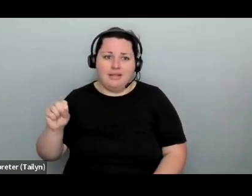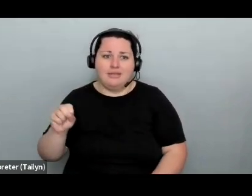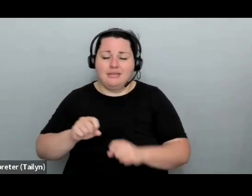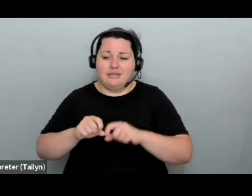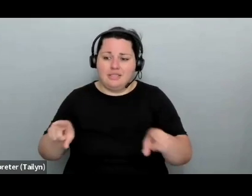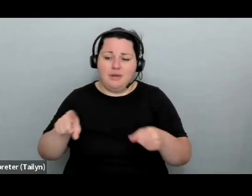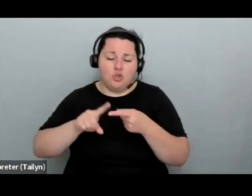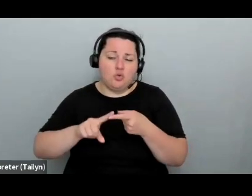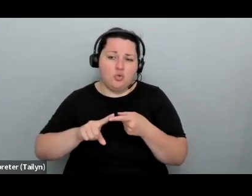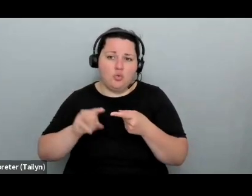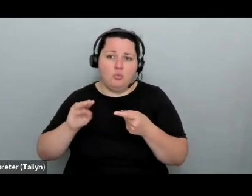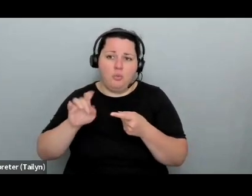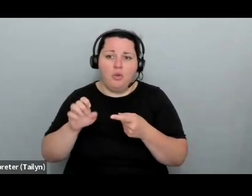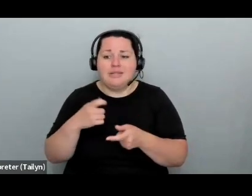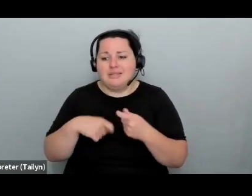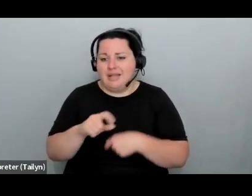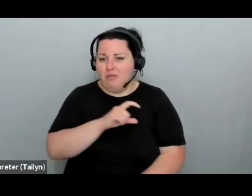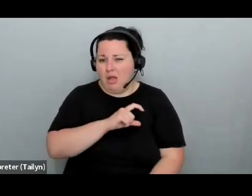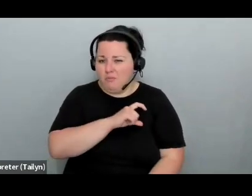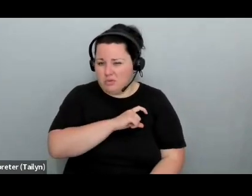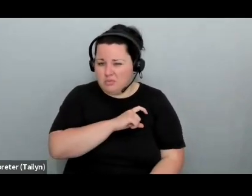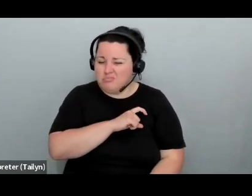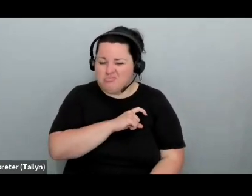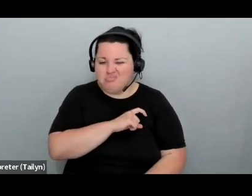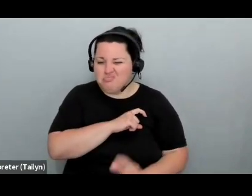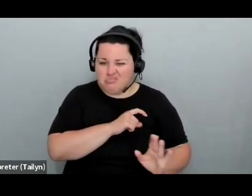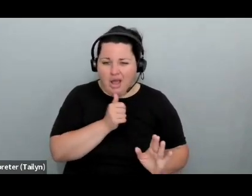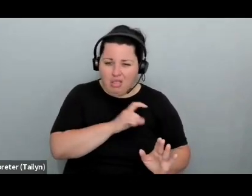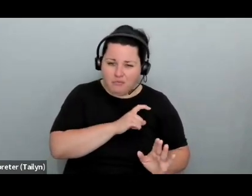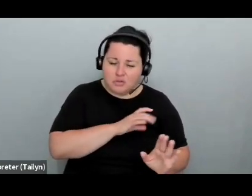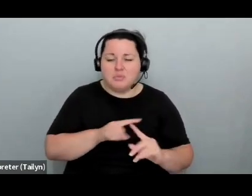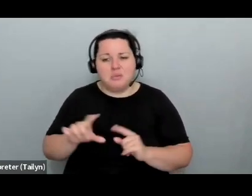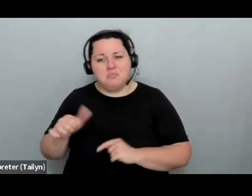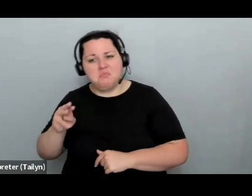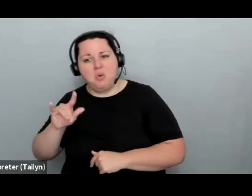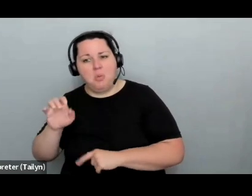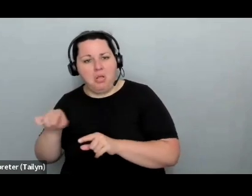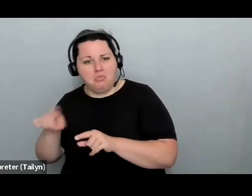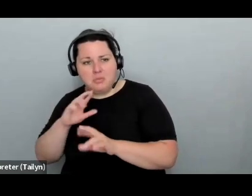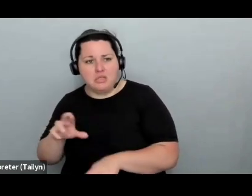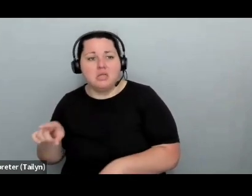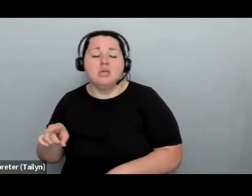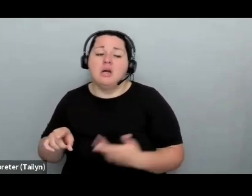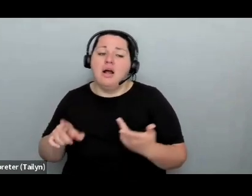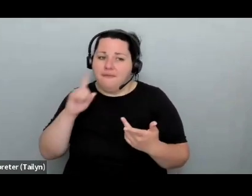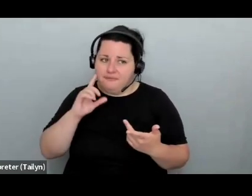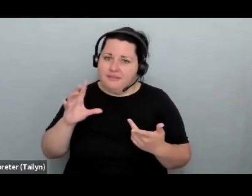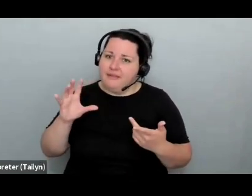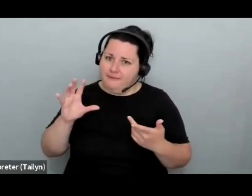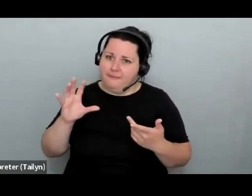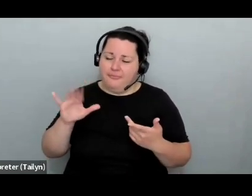mobile rather than law enforcement. I think that is some of the recommendations in really looking